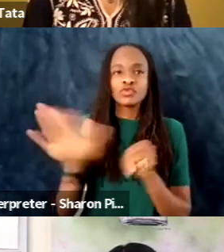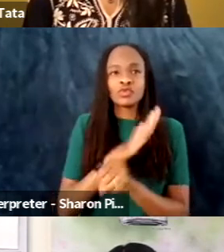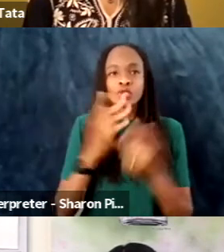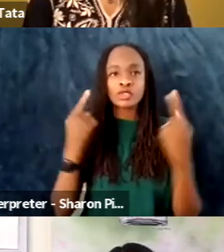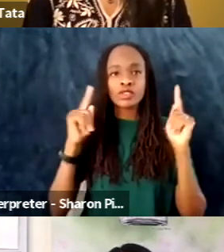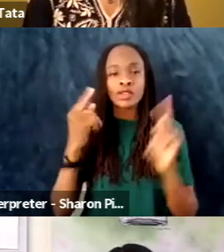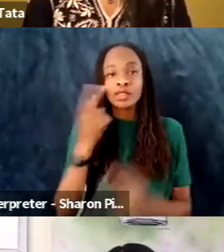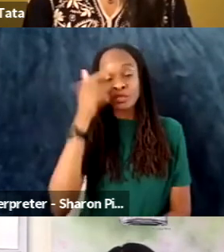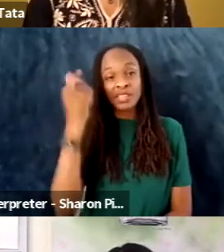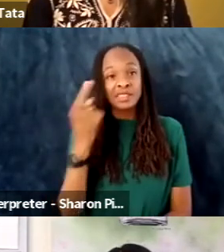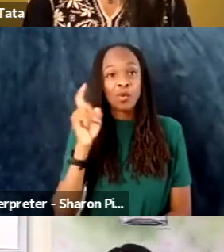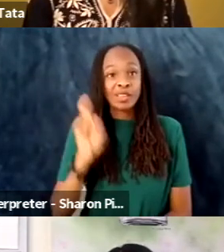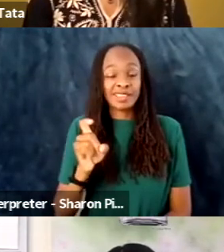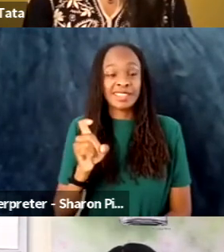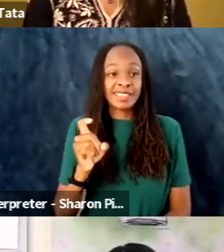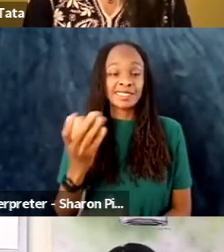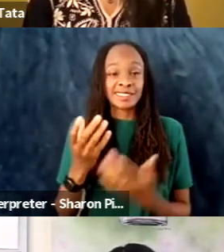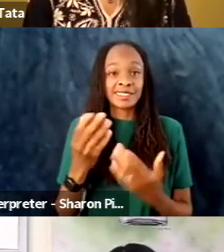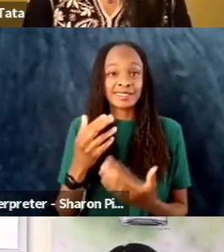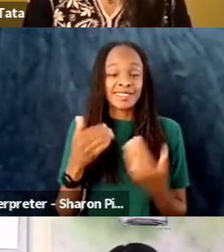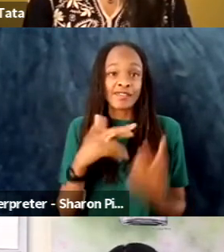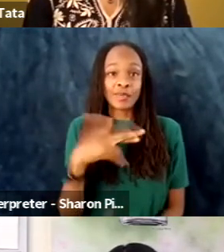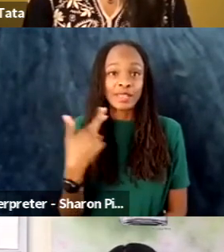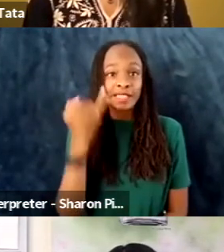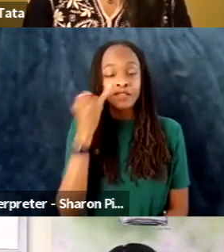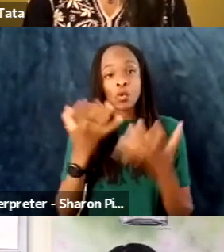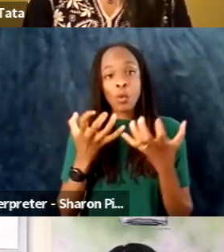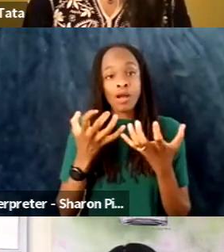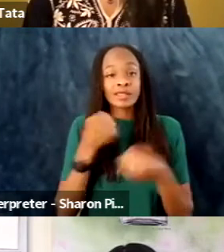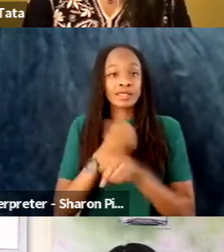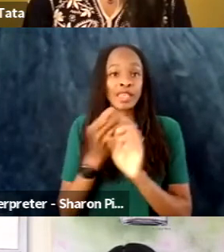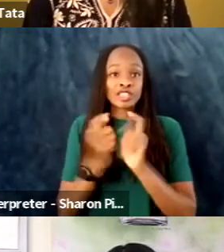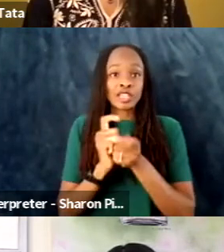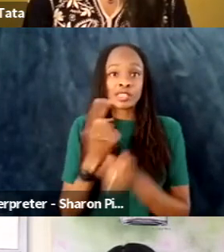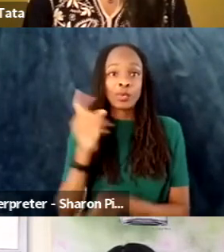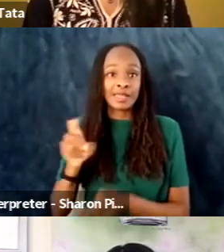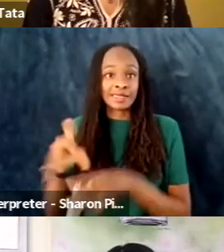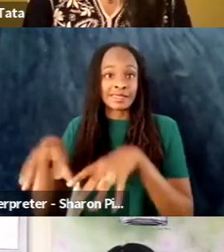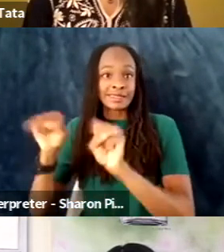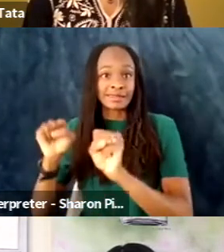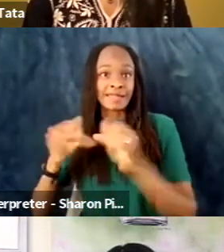out. When you want to bring a change, somebody has to stick his neck out. And